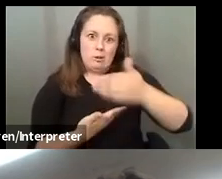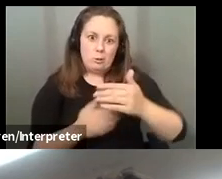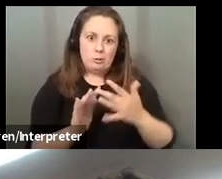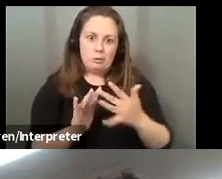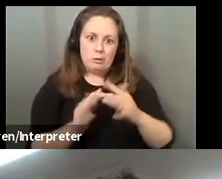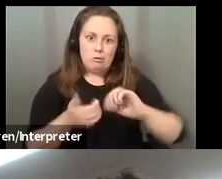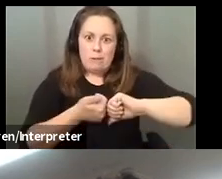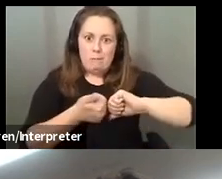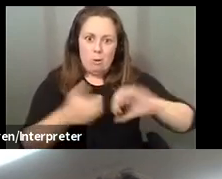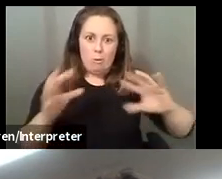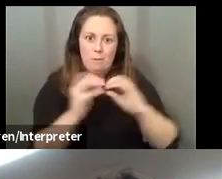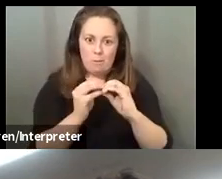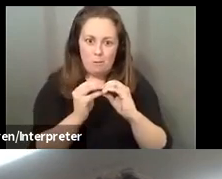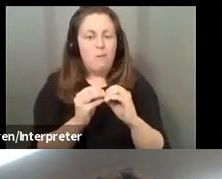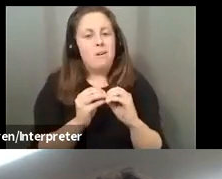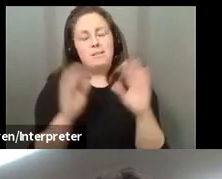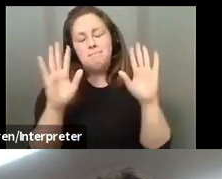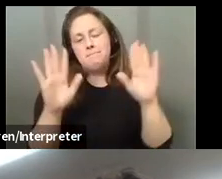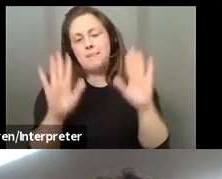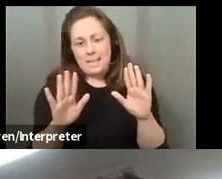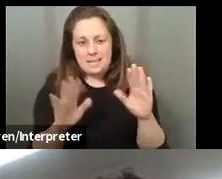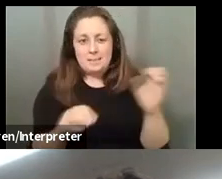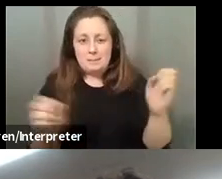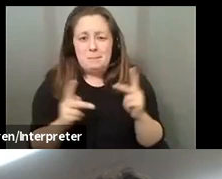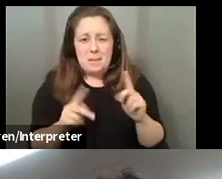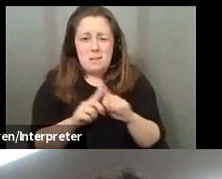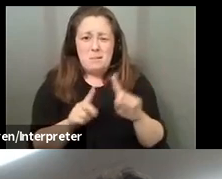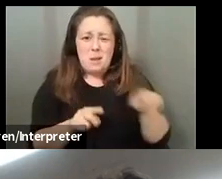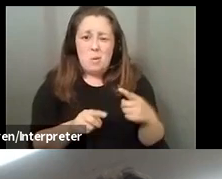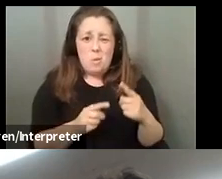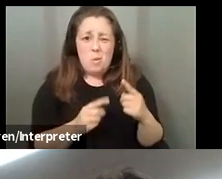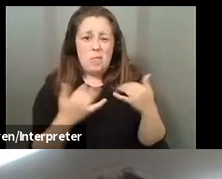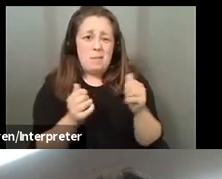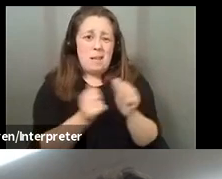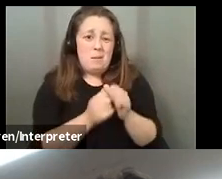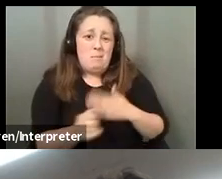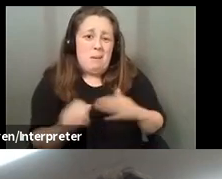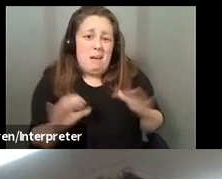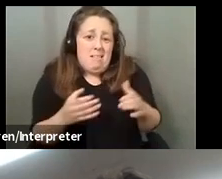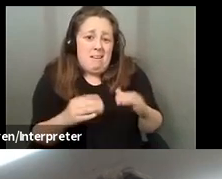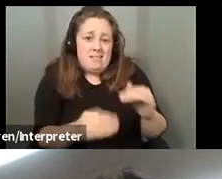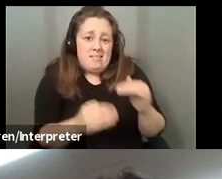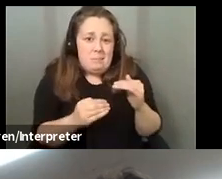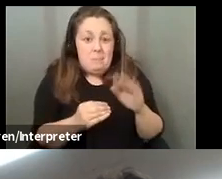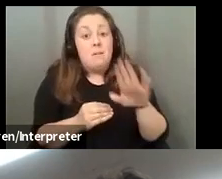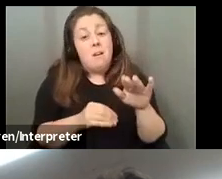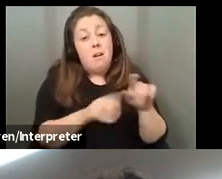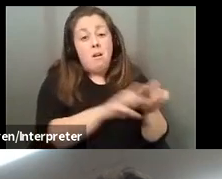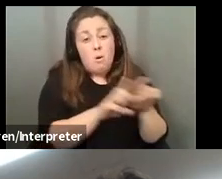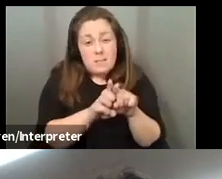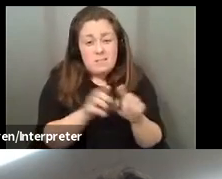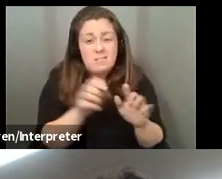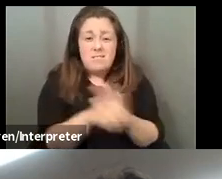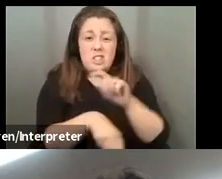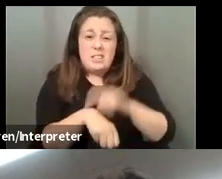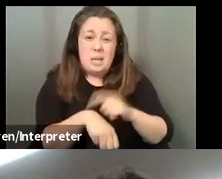It's amazing to be back. However, I only get to play with the kids in my class. And being here full time makes me nervous. Some kids don't